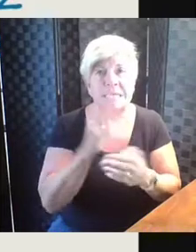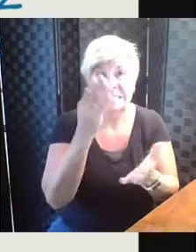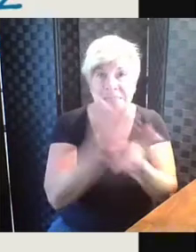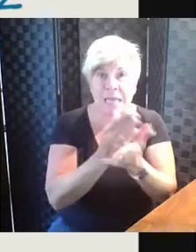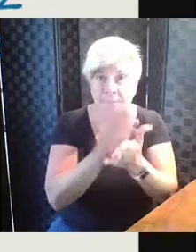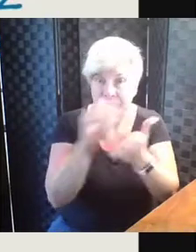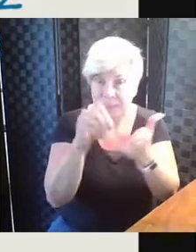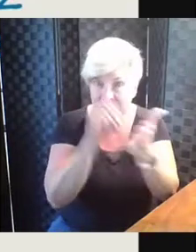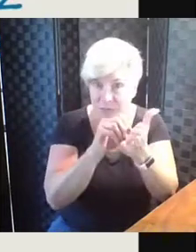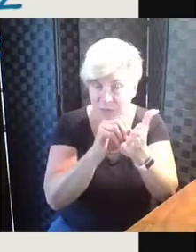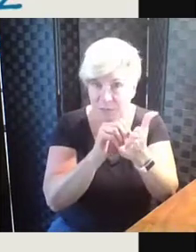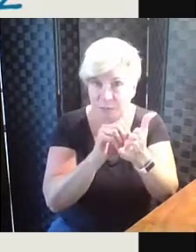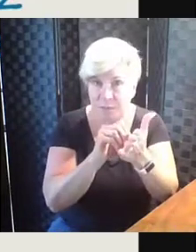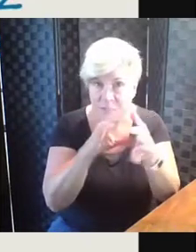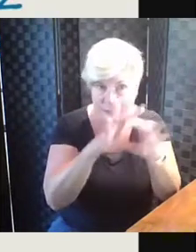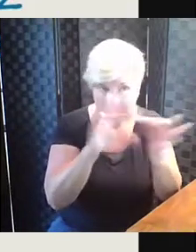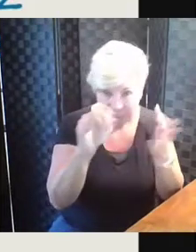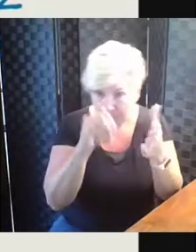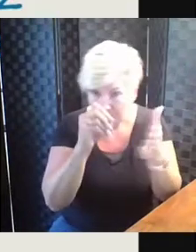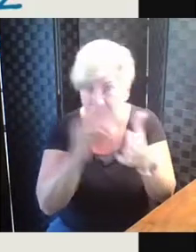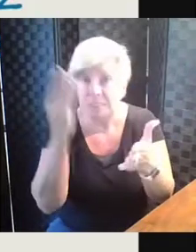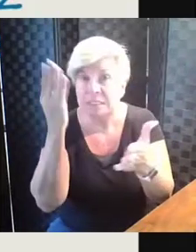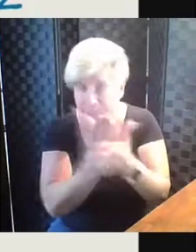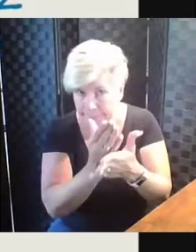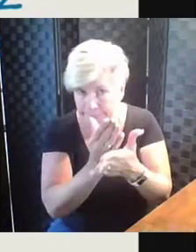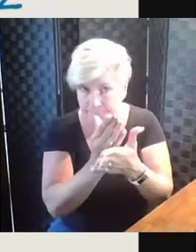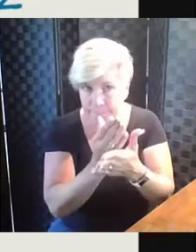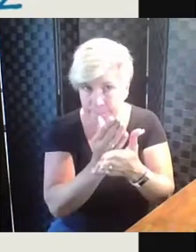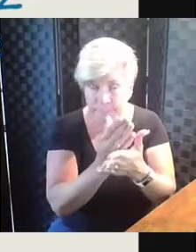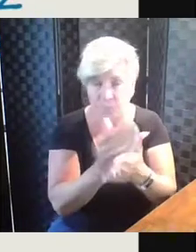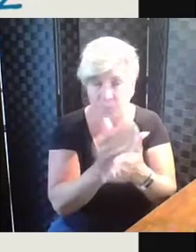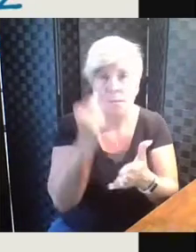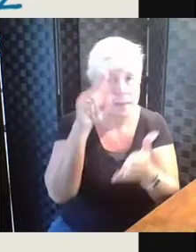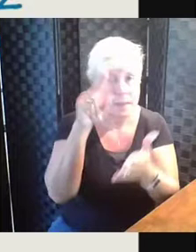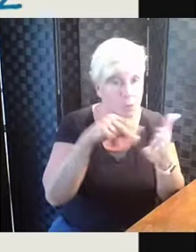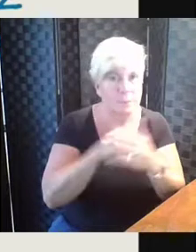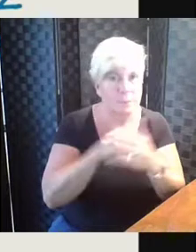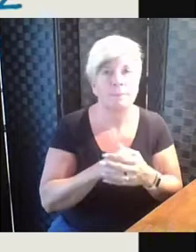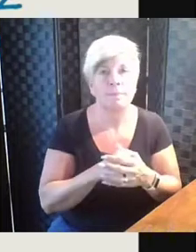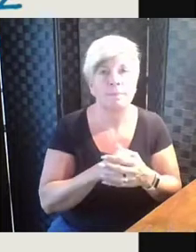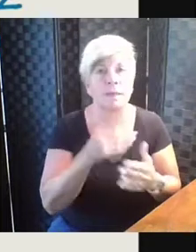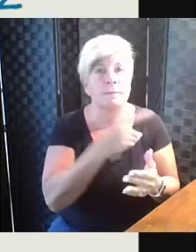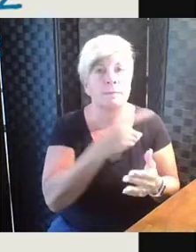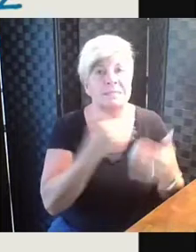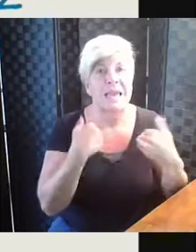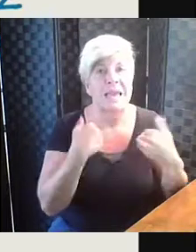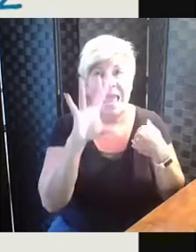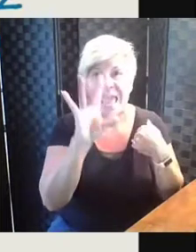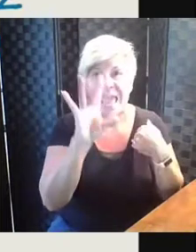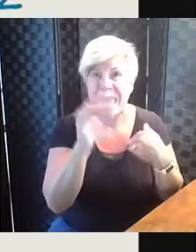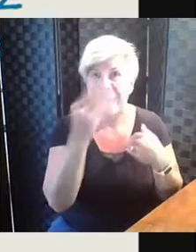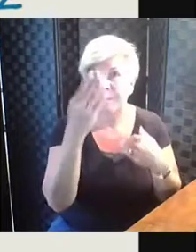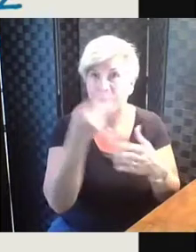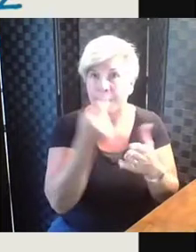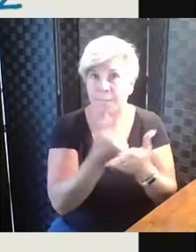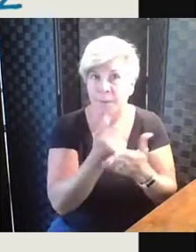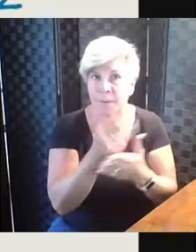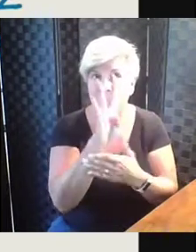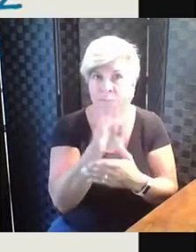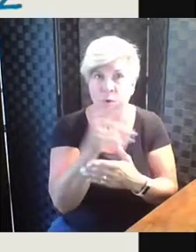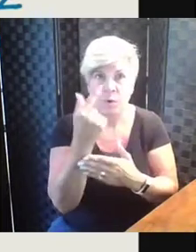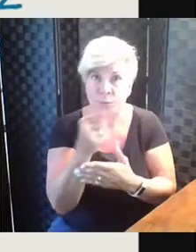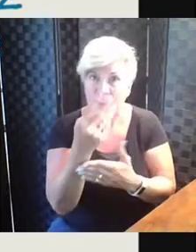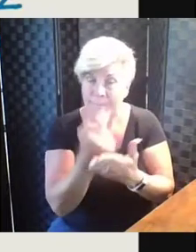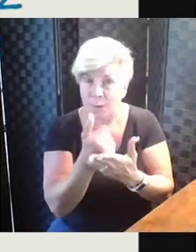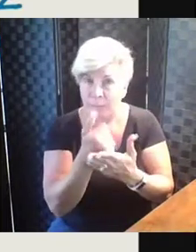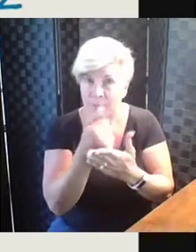after each sentence so that we can go back and think about what we just read. Here we go. Mrs. Dawson has 8 blue marbles and 4 green